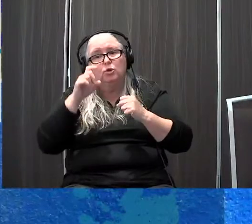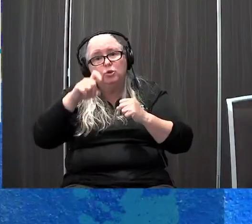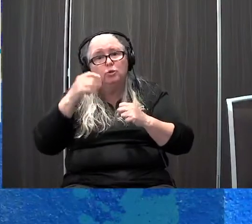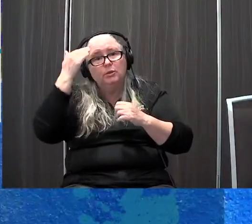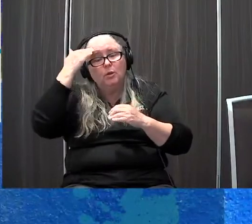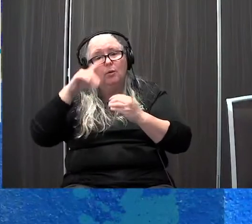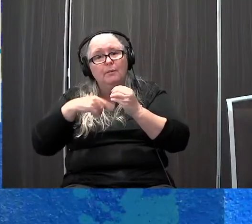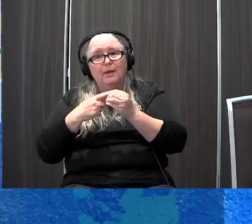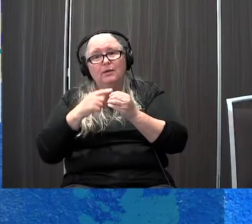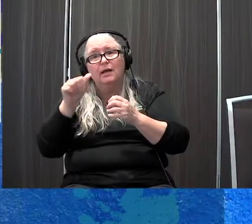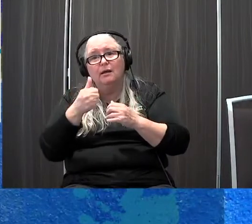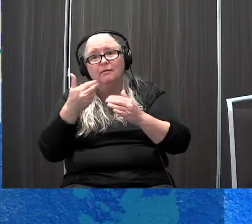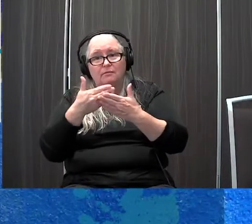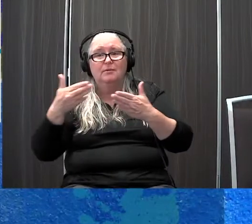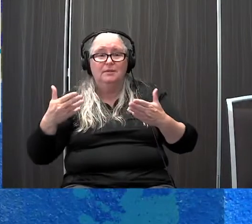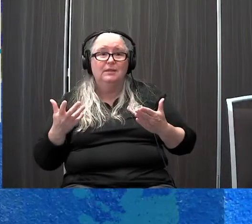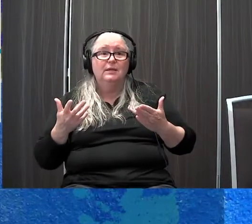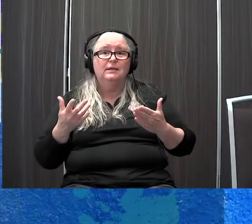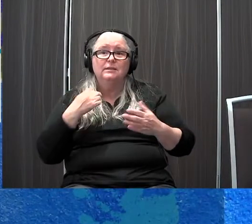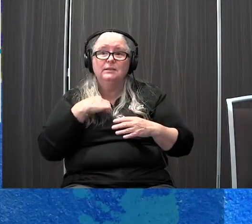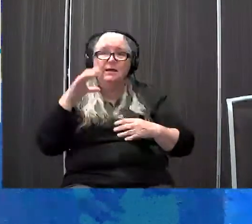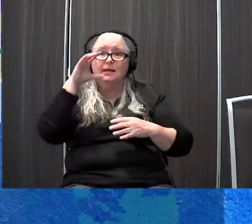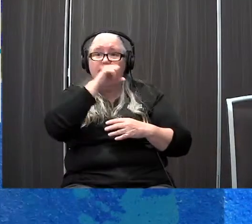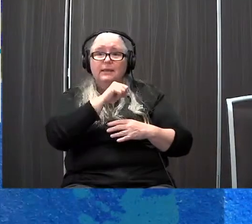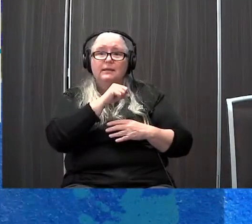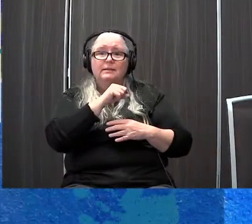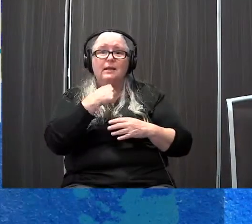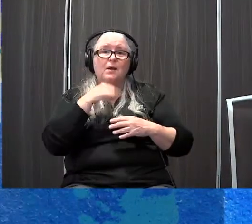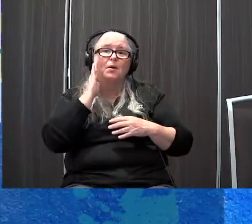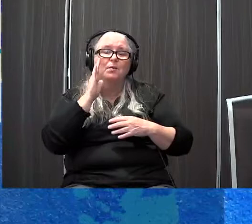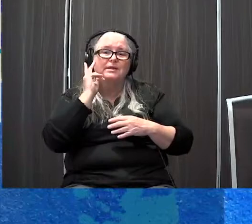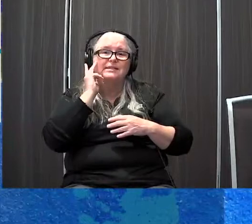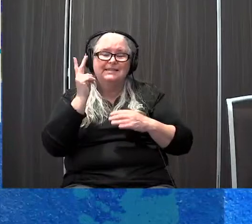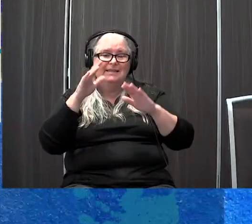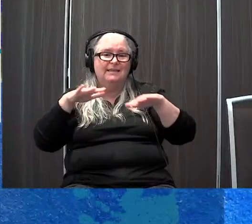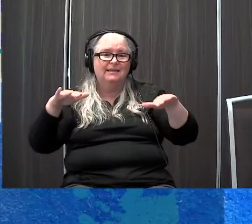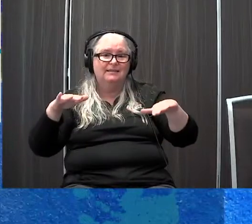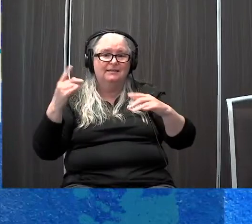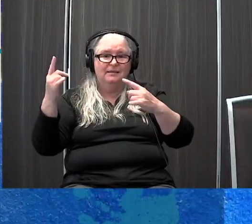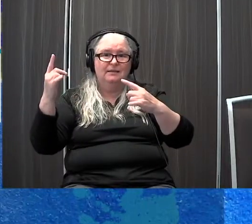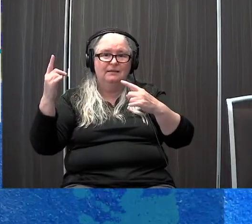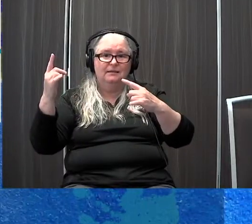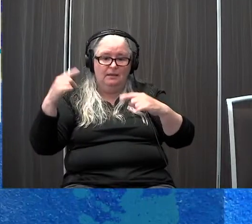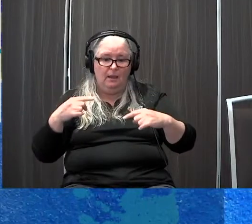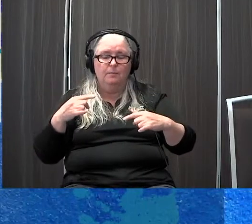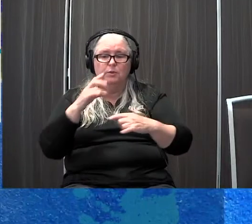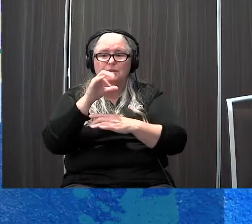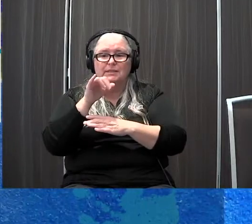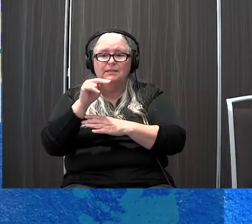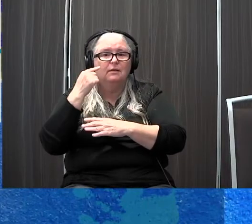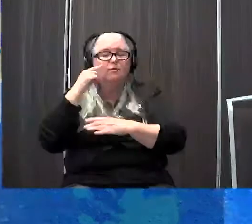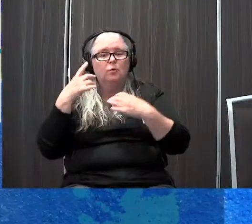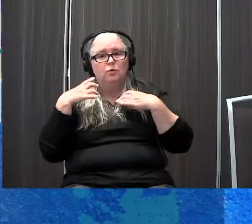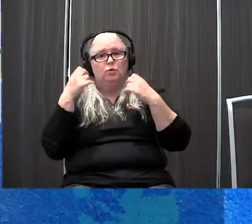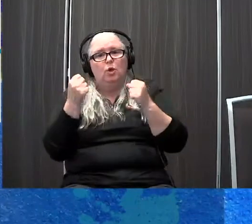things. So I guess sometimes I'll see kids who've come from the charge or come to Cincinnati for the charge